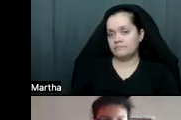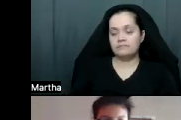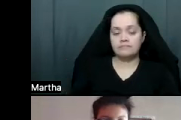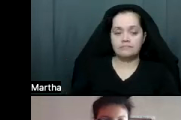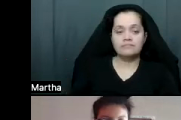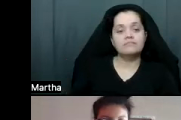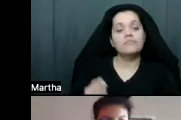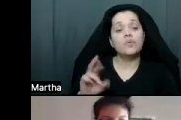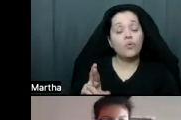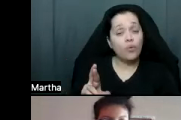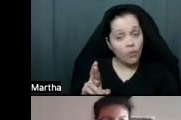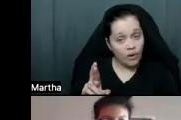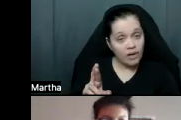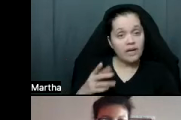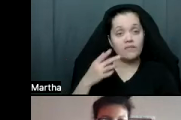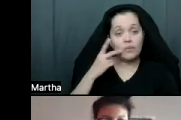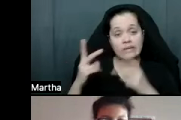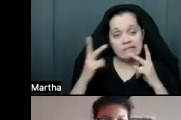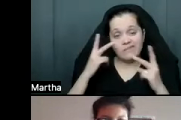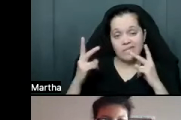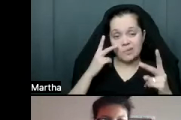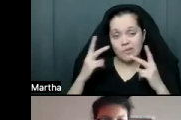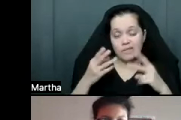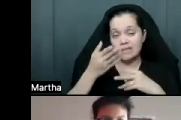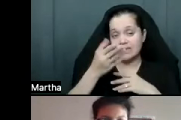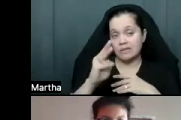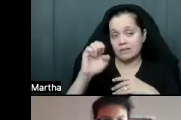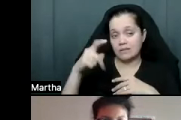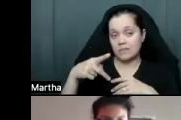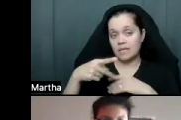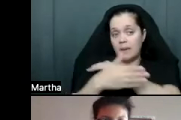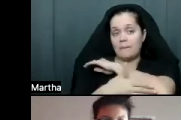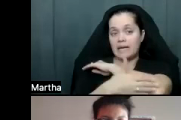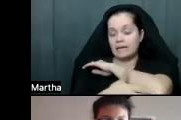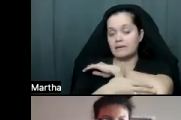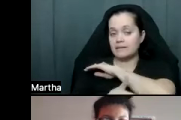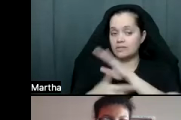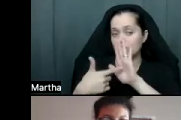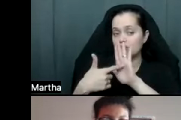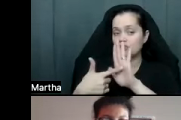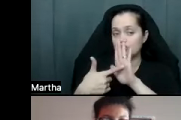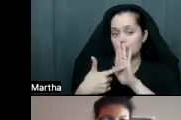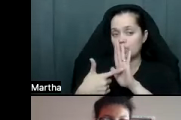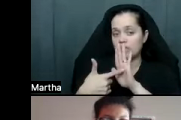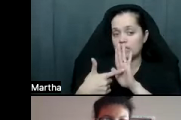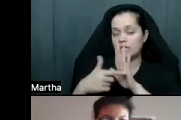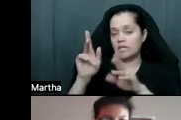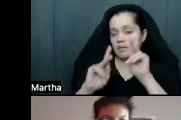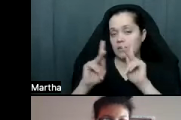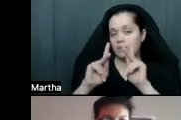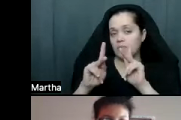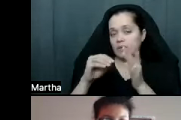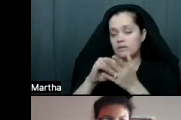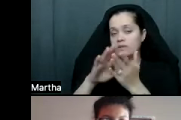Or if you'd like to see it visually, here's a map by county showing people who cite